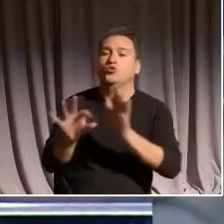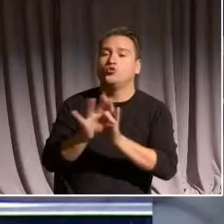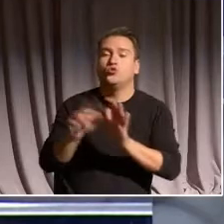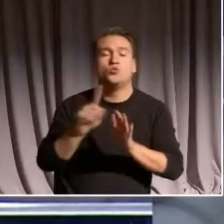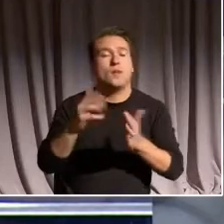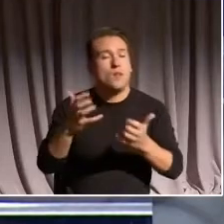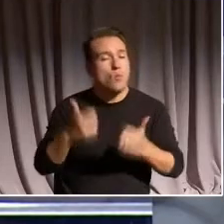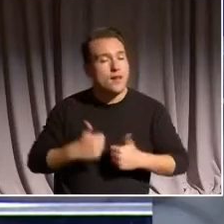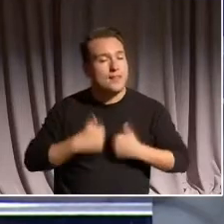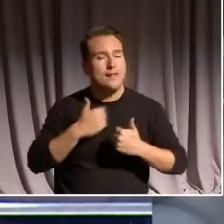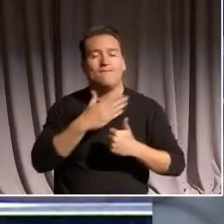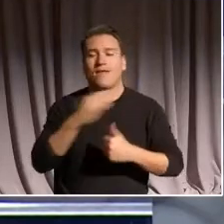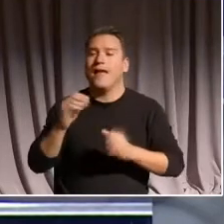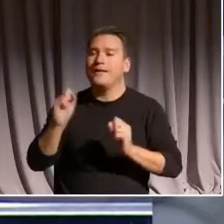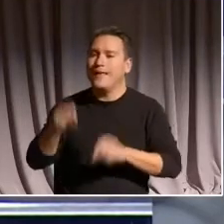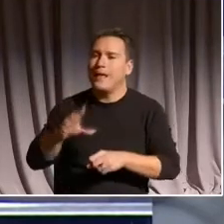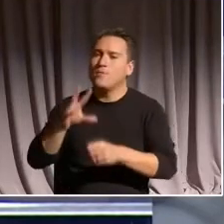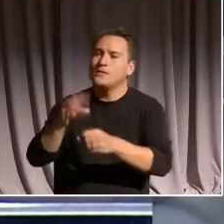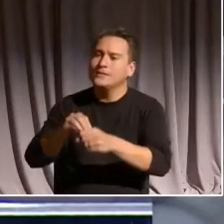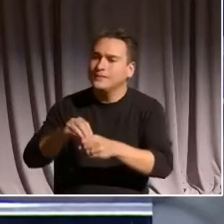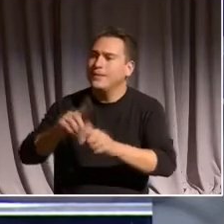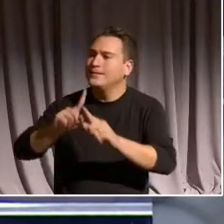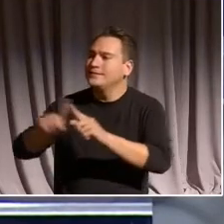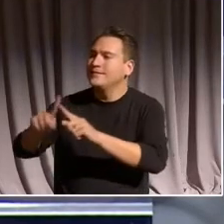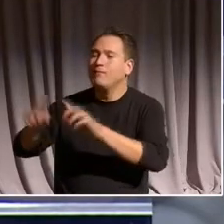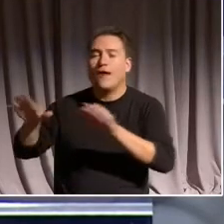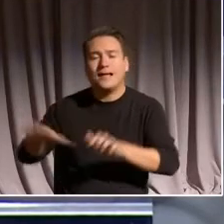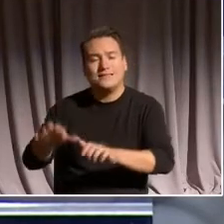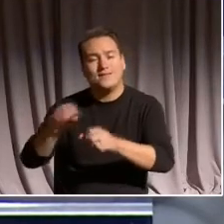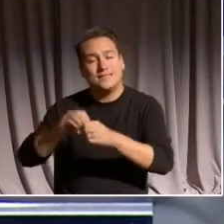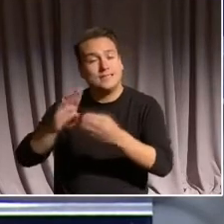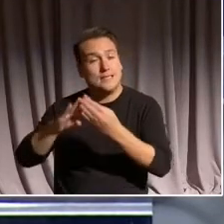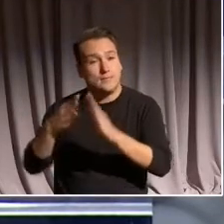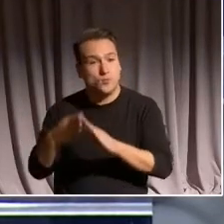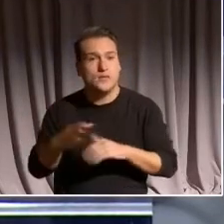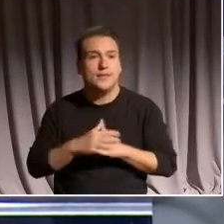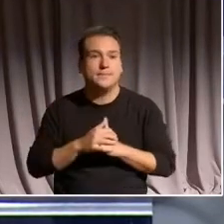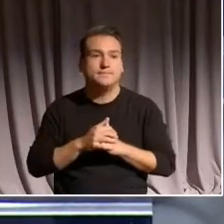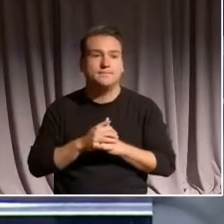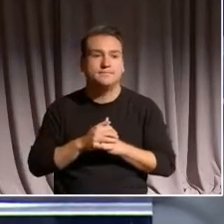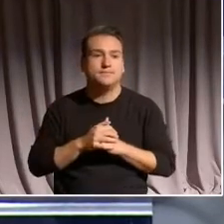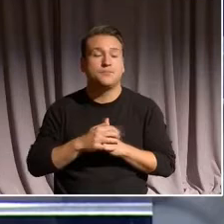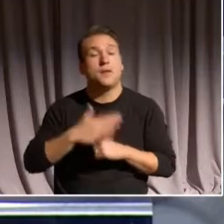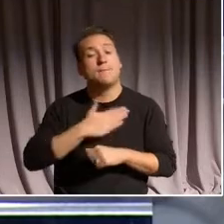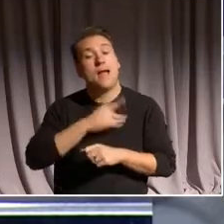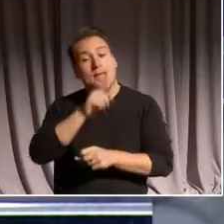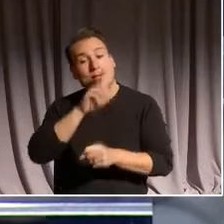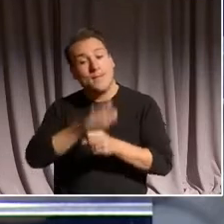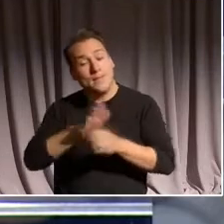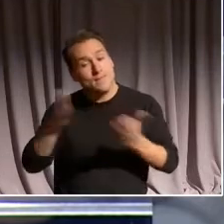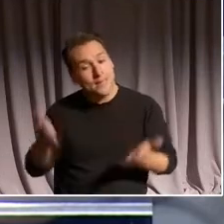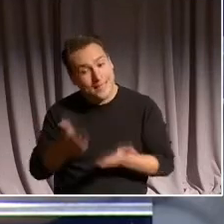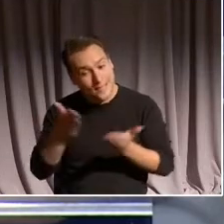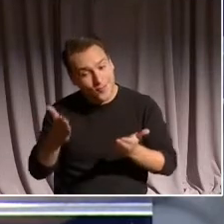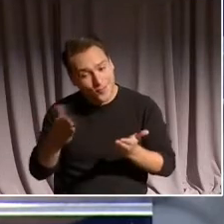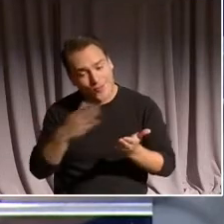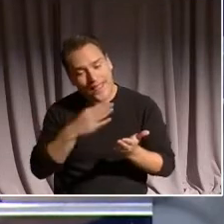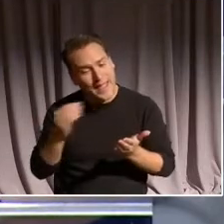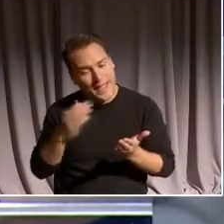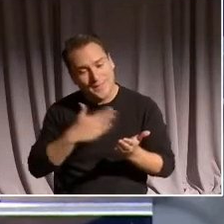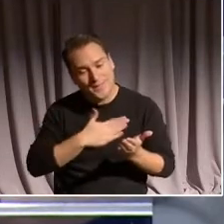to participate in activities in the community. So my commitment here and